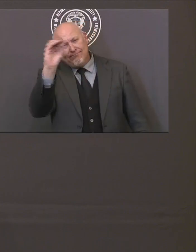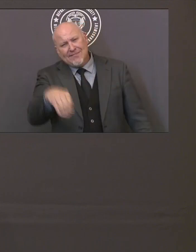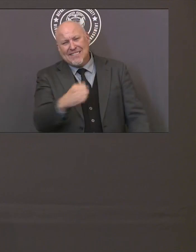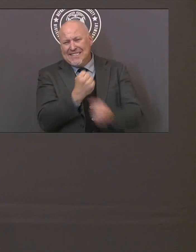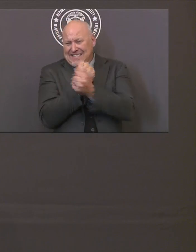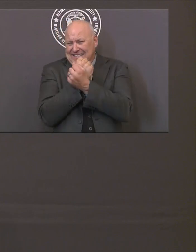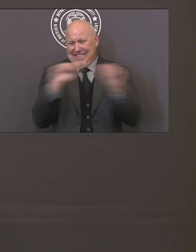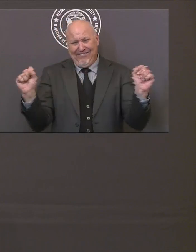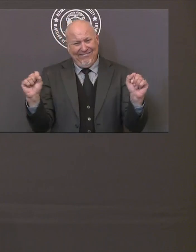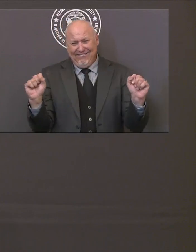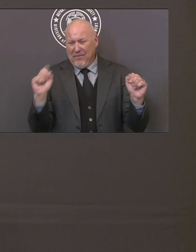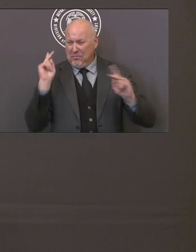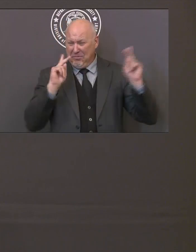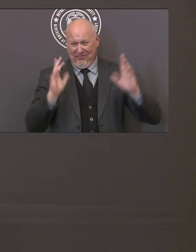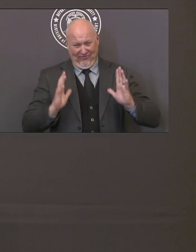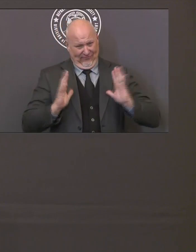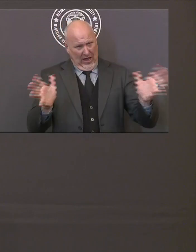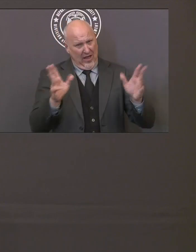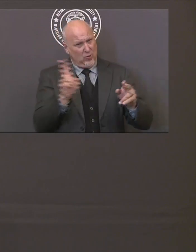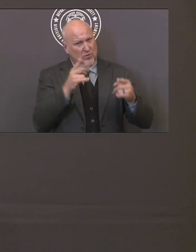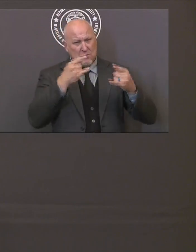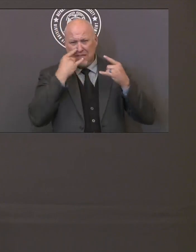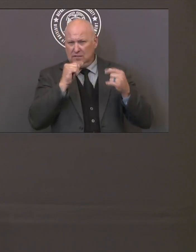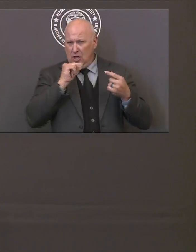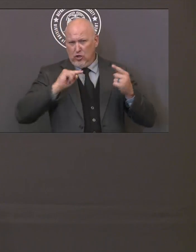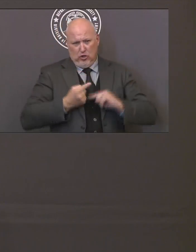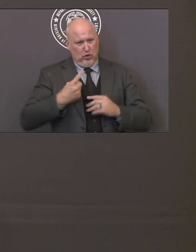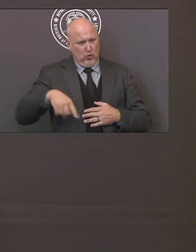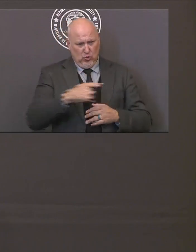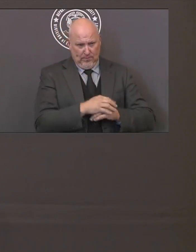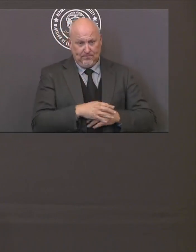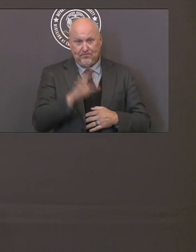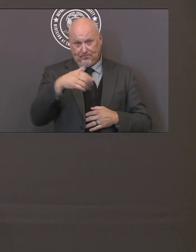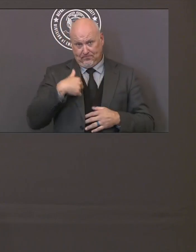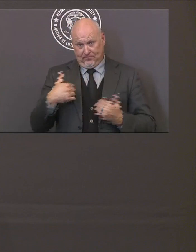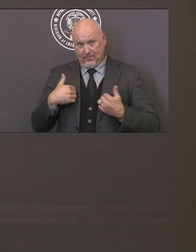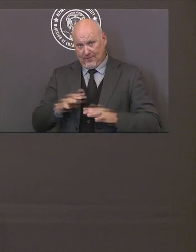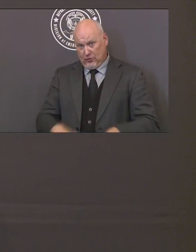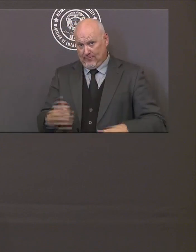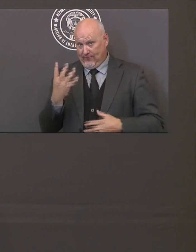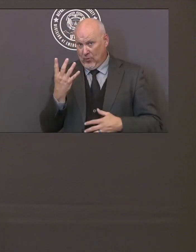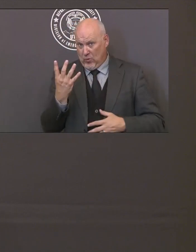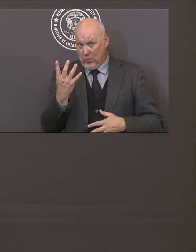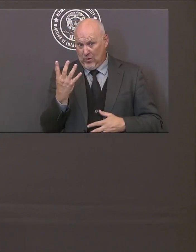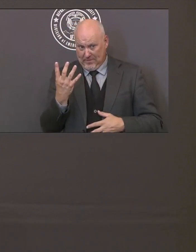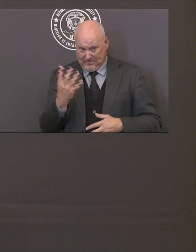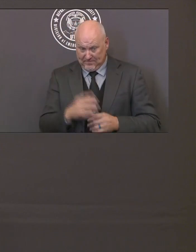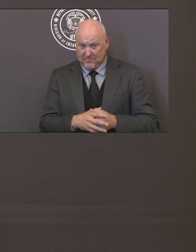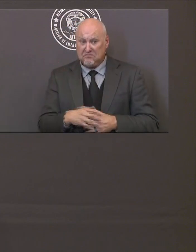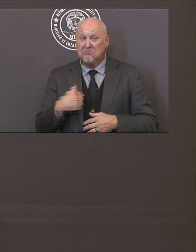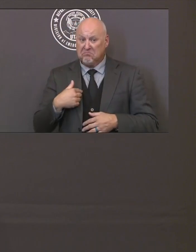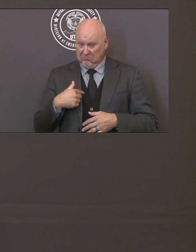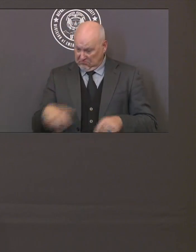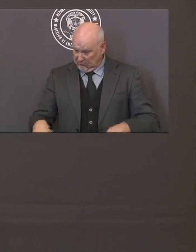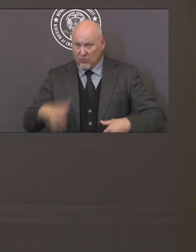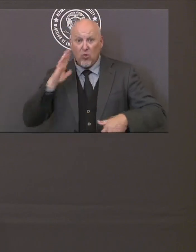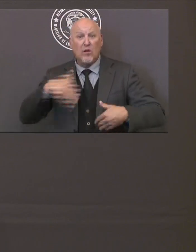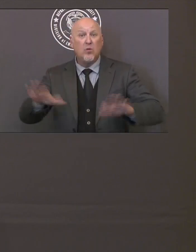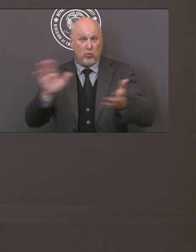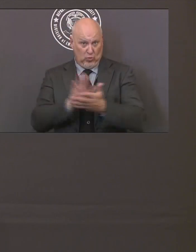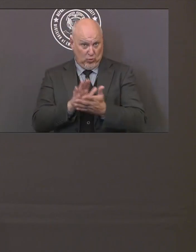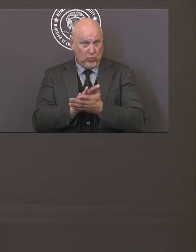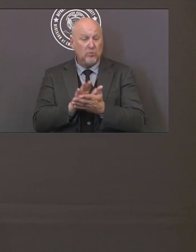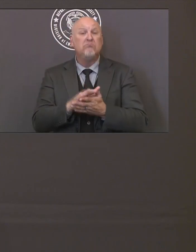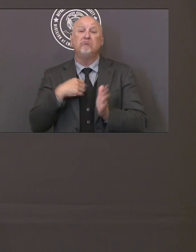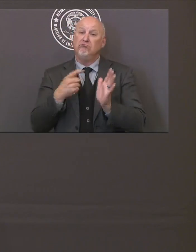to school in the fall. I wanted to make sure that what I was asking them to do was safe, wasn't going to hurt their development. Masks in many